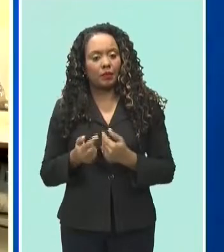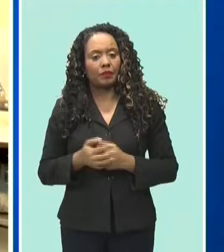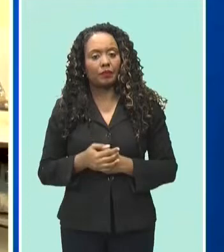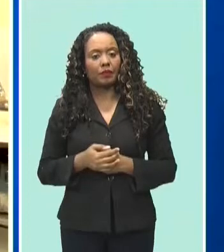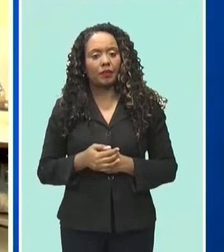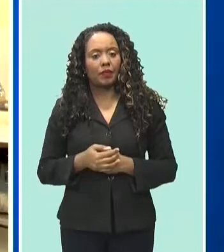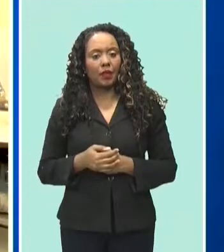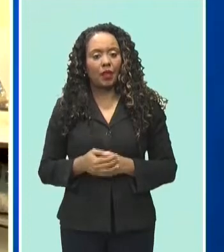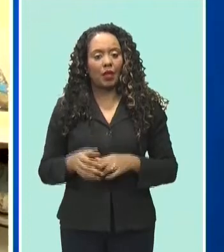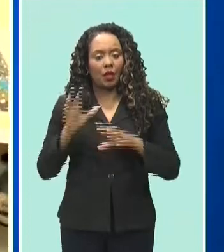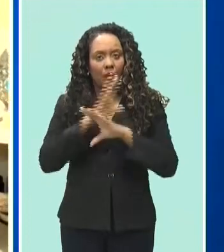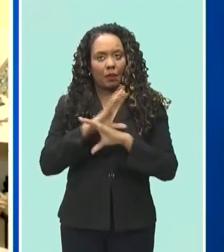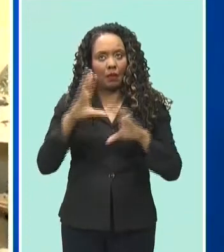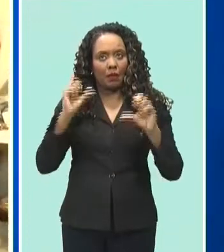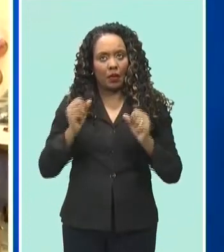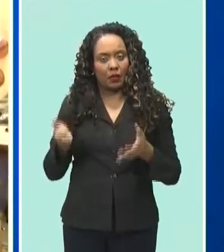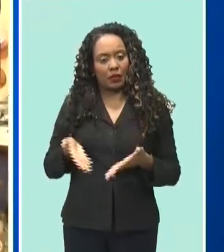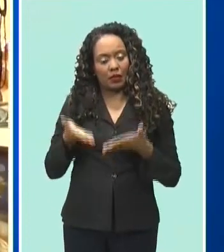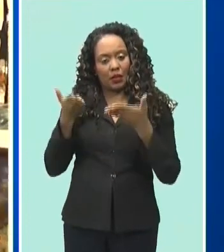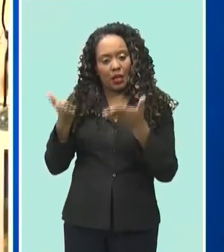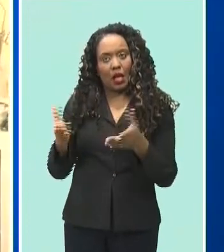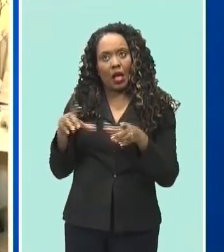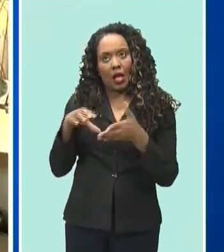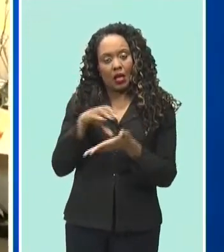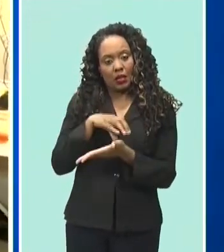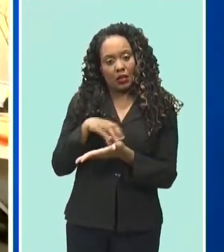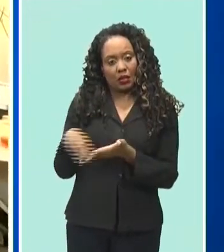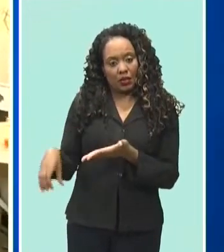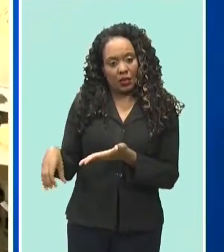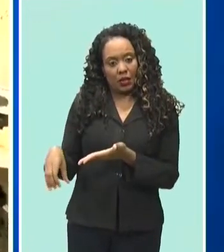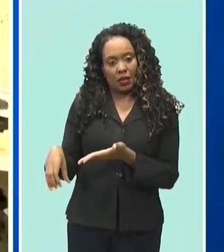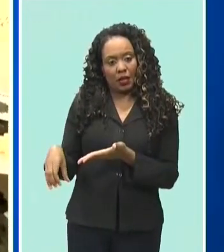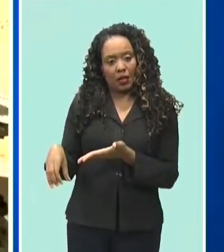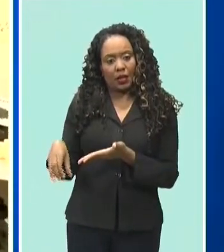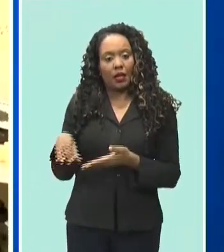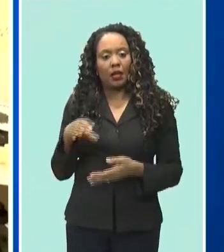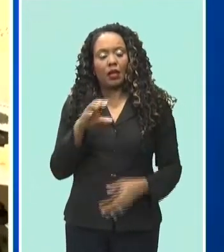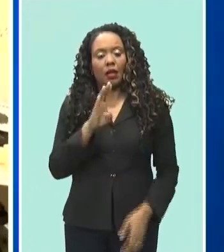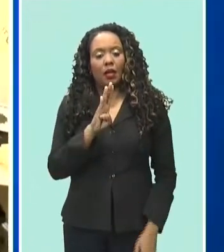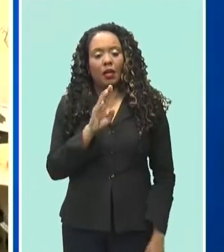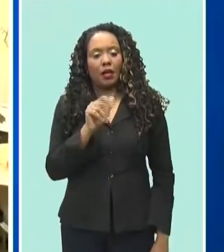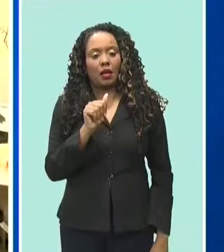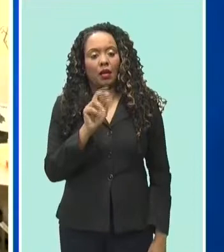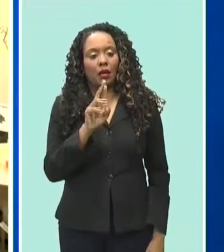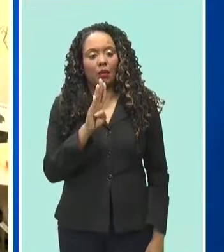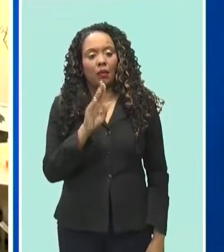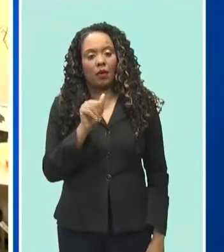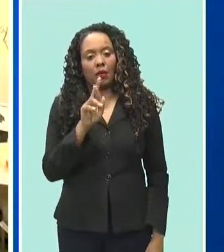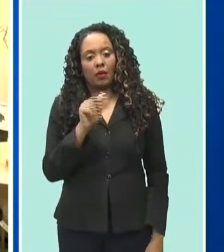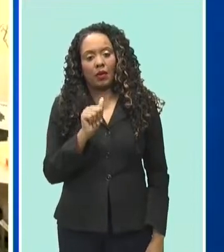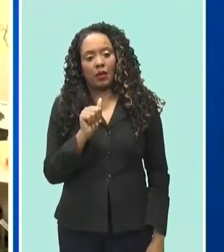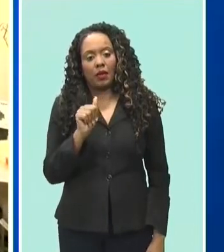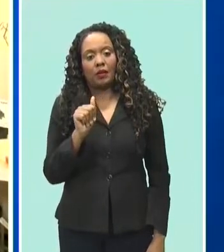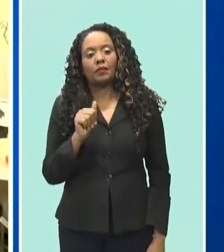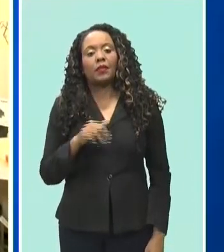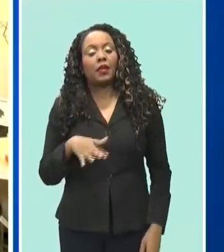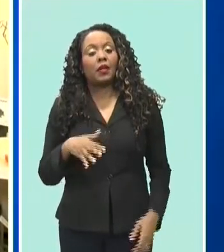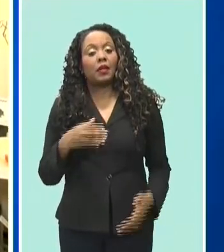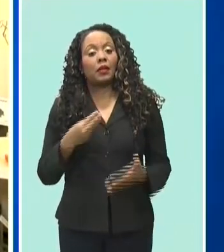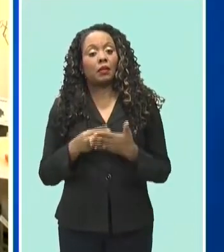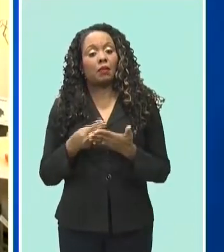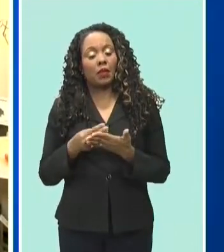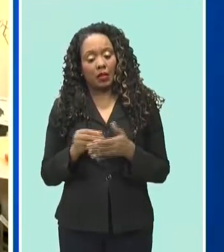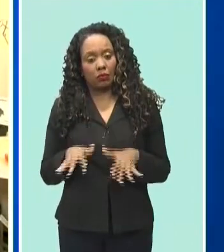President Tamelka Jackman presented that check to the head of the Advocates Against Domestic Abuse, Barbara Daniel Goddard. The funds were raised at their